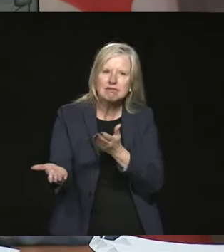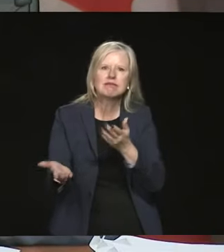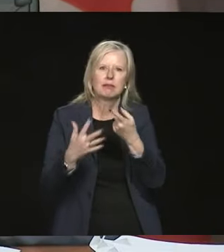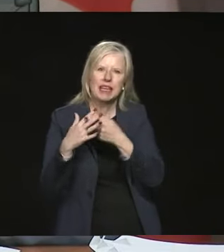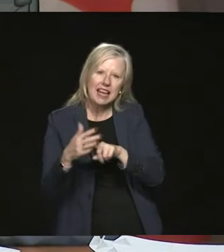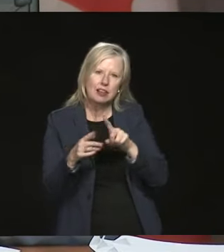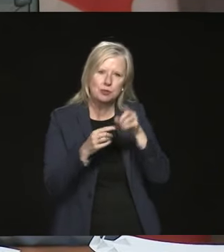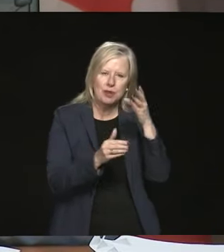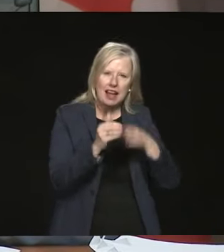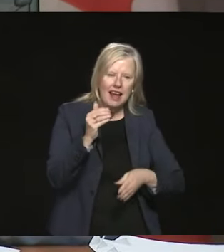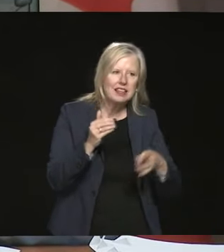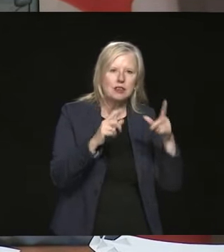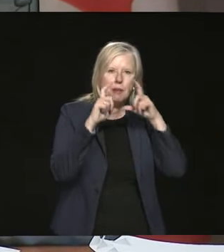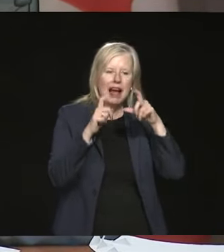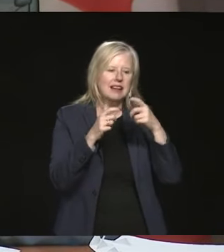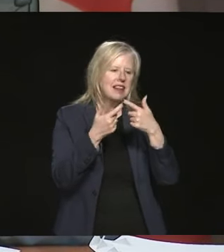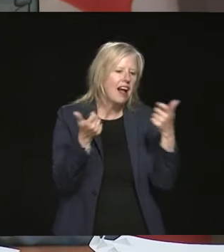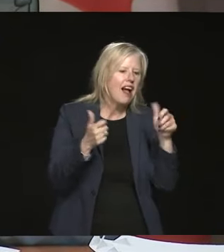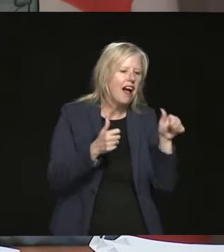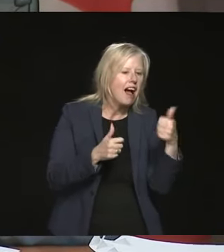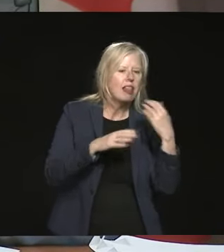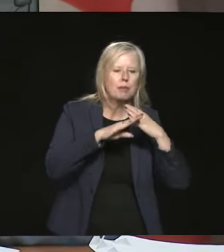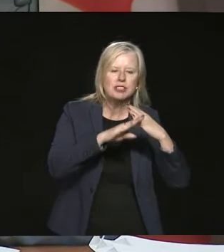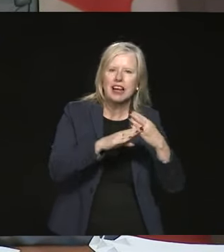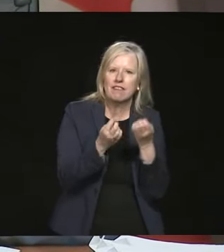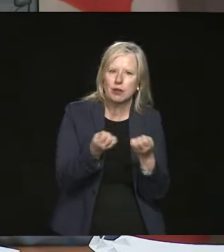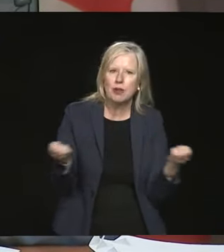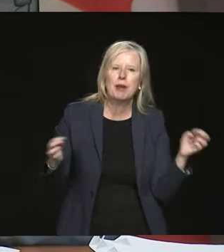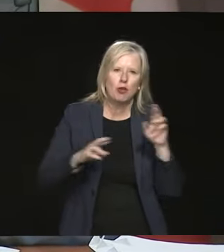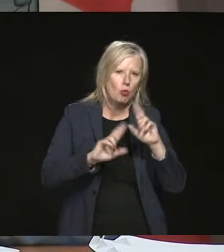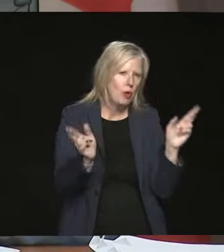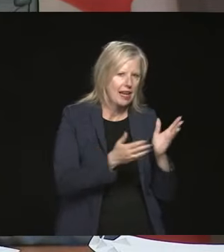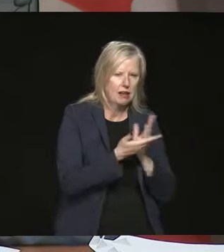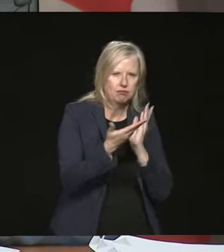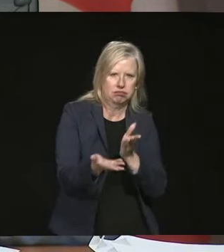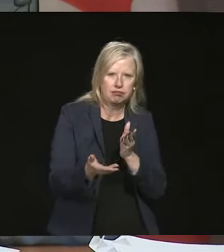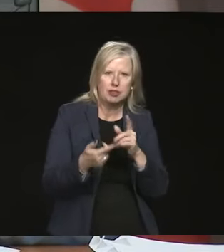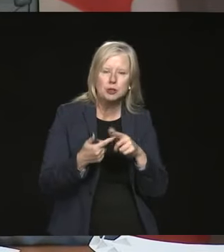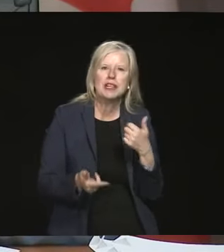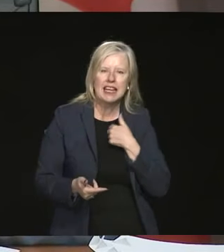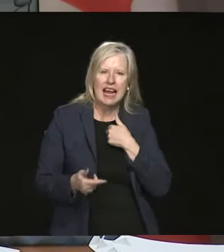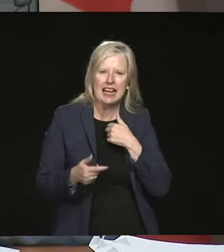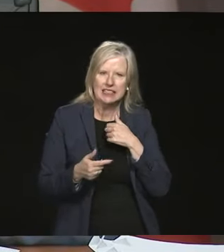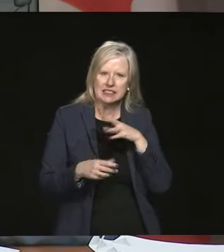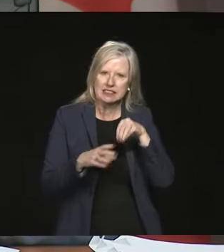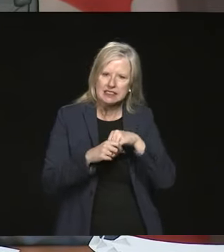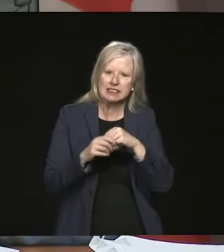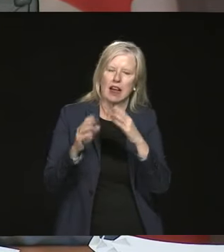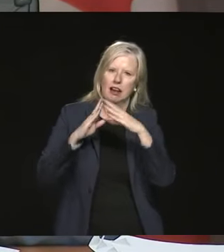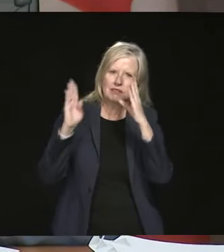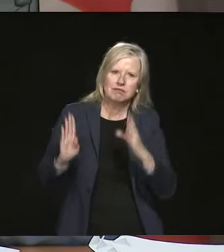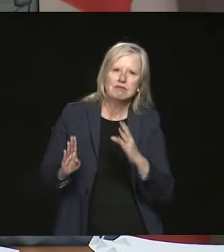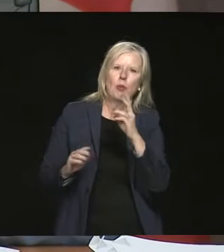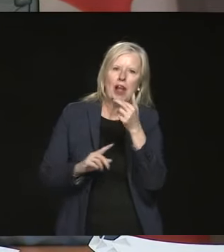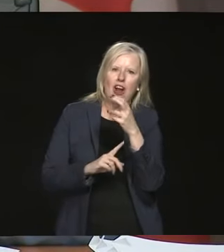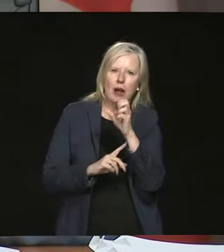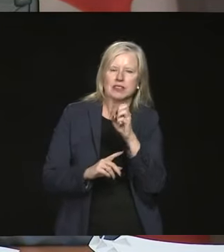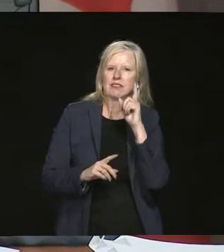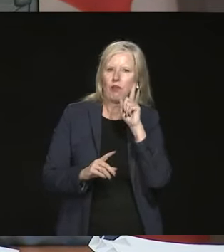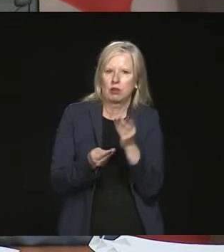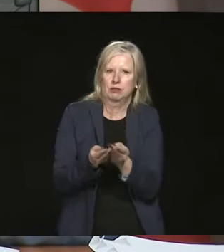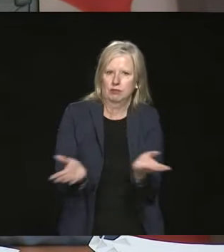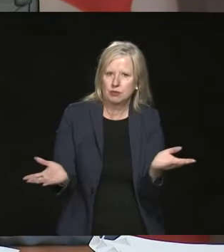PPE find their way directly back to Canada and are in a warehouse for distribution. And so monitoring